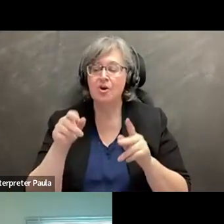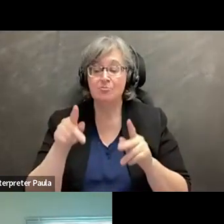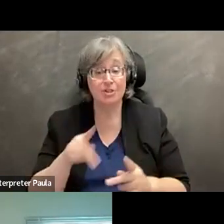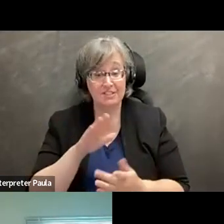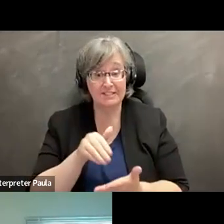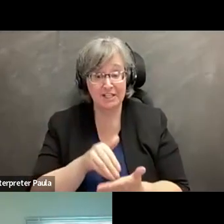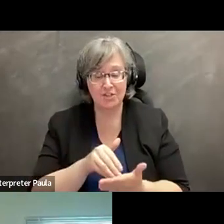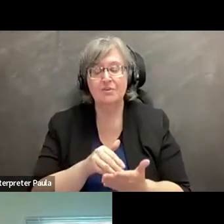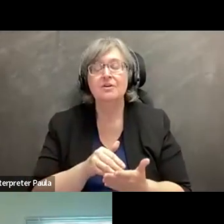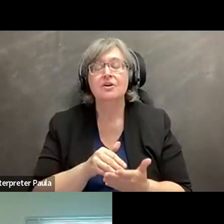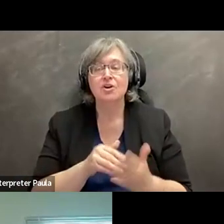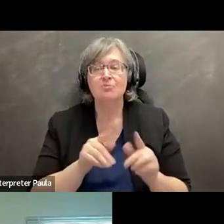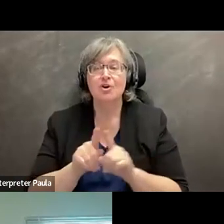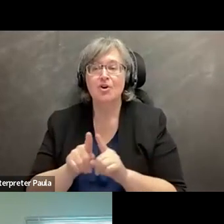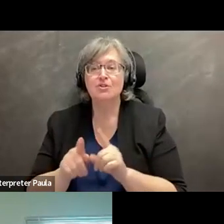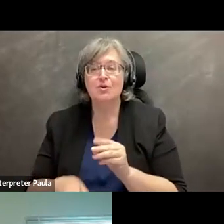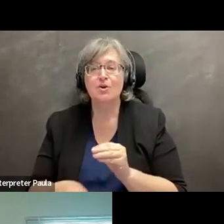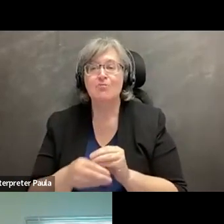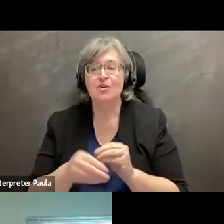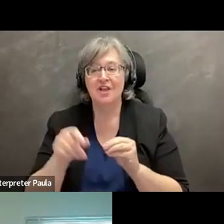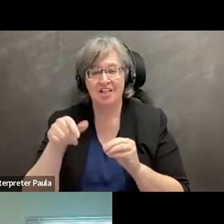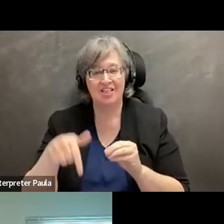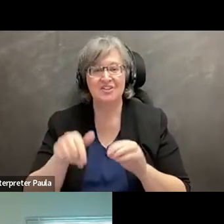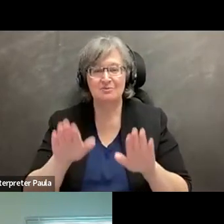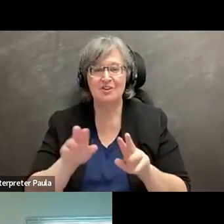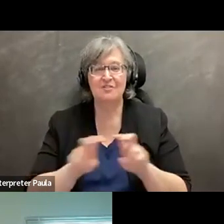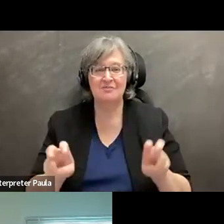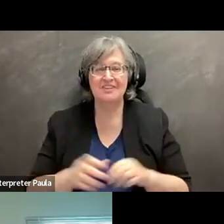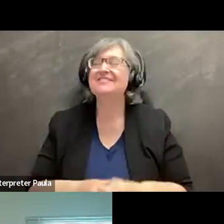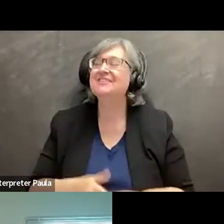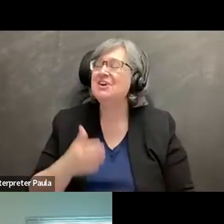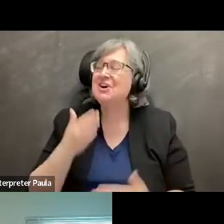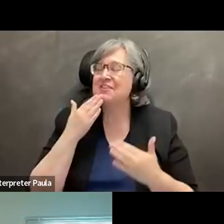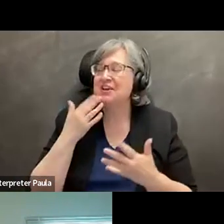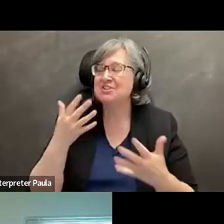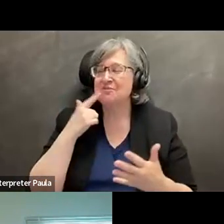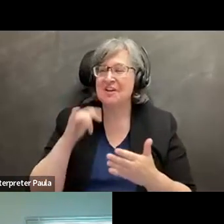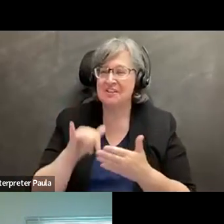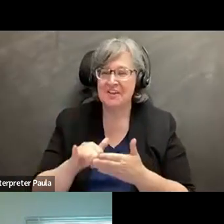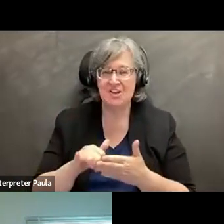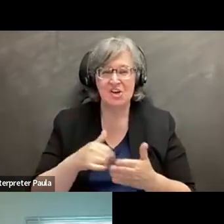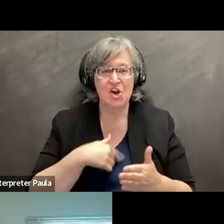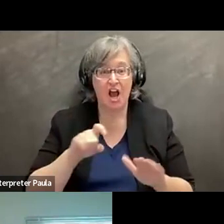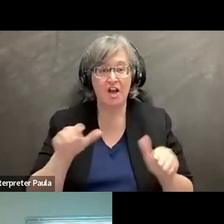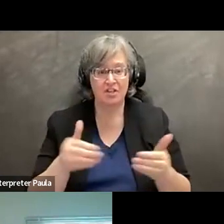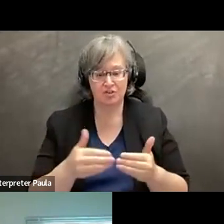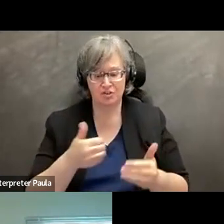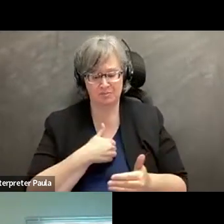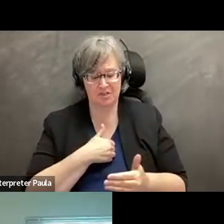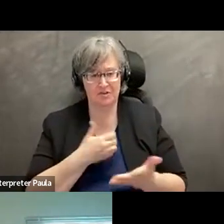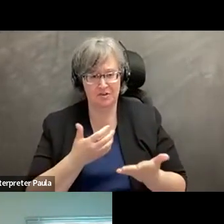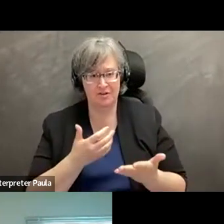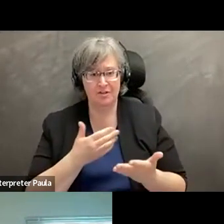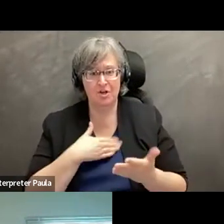also be able to contribute to this wonderful panel. Thank you so much for that, Lil. And I have to introduce myself of